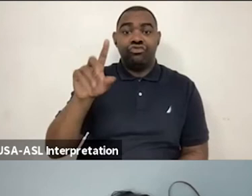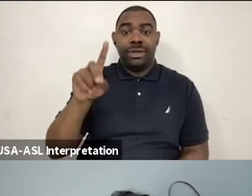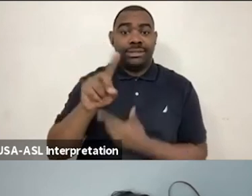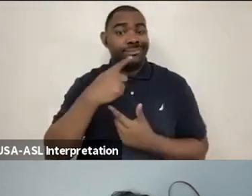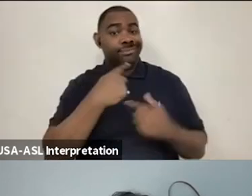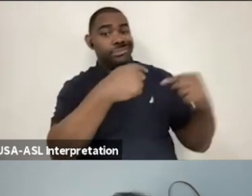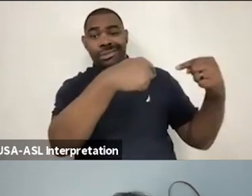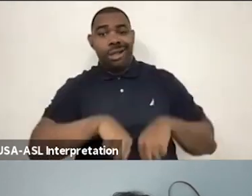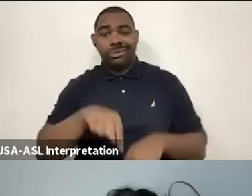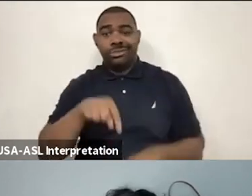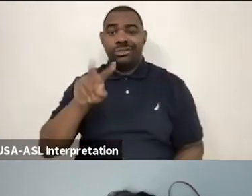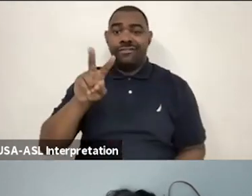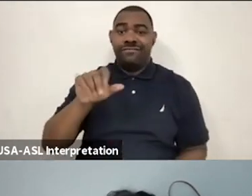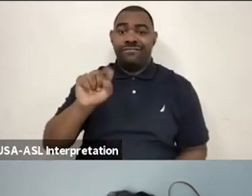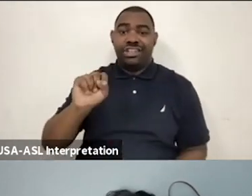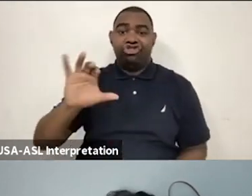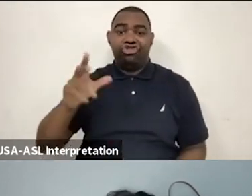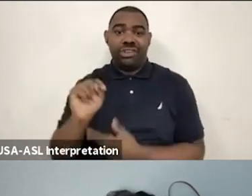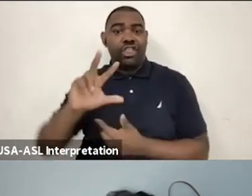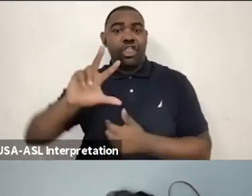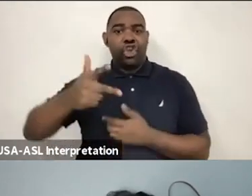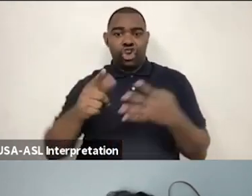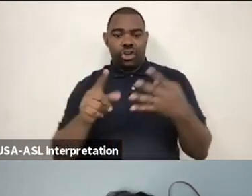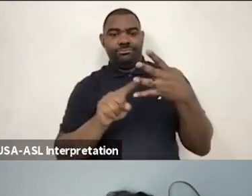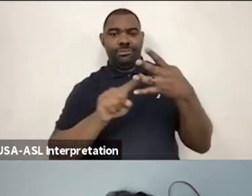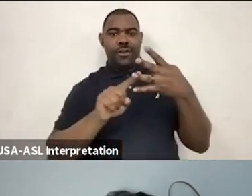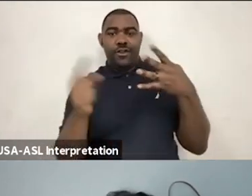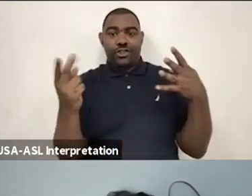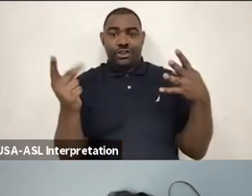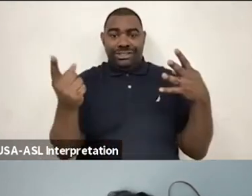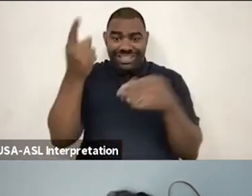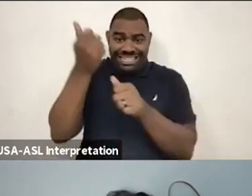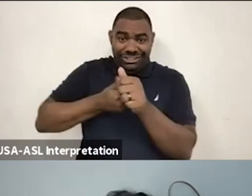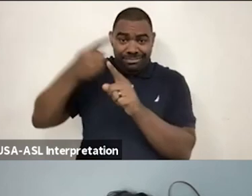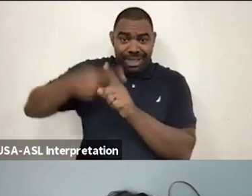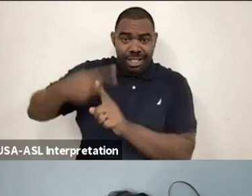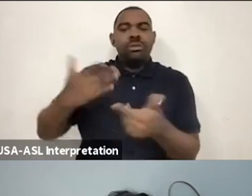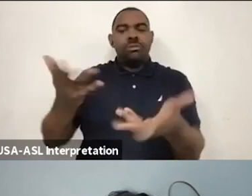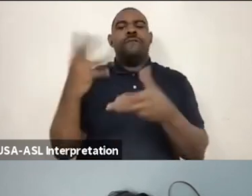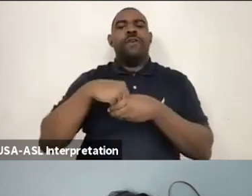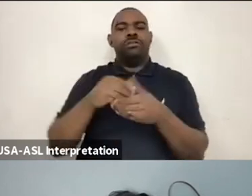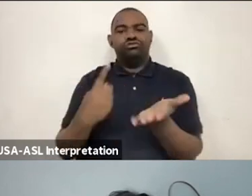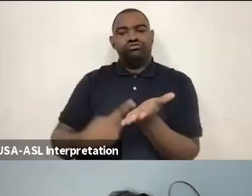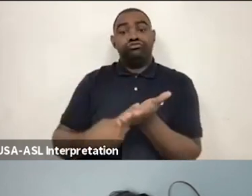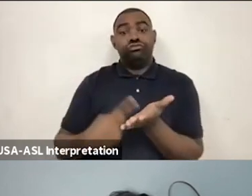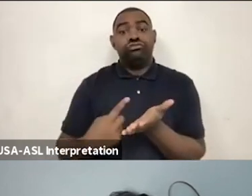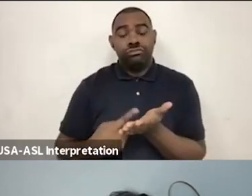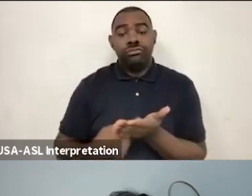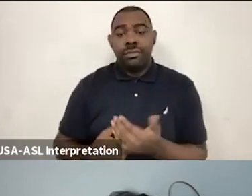Come to Vet Chat, have the Vet Chat experience. Come on the 3rd Thursday of every month and be a part of the